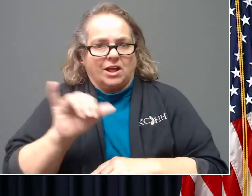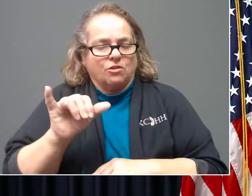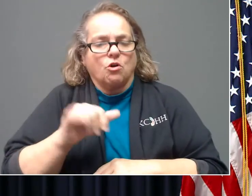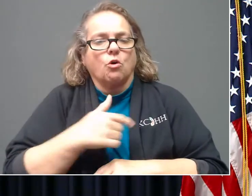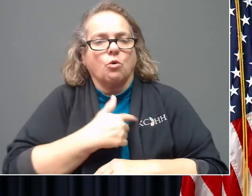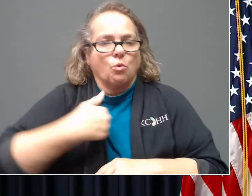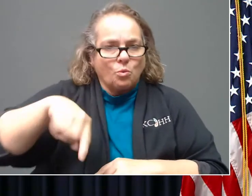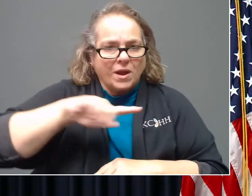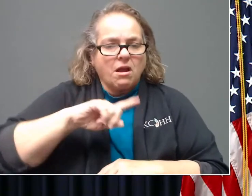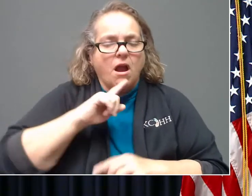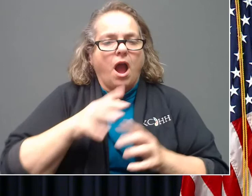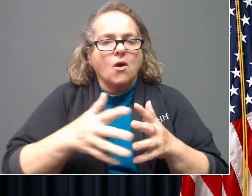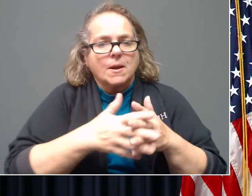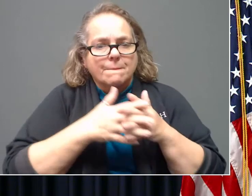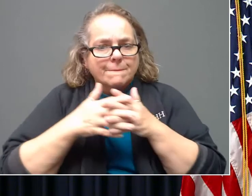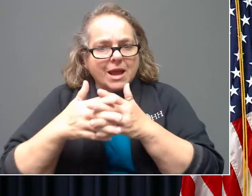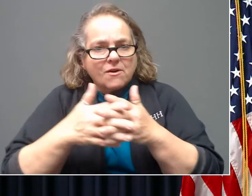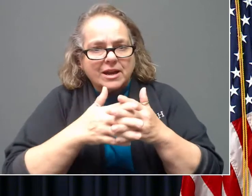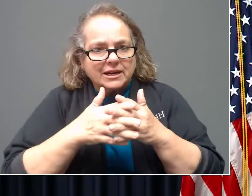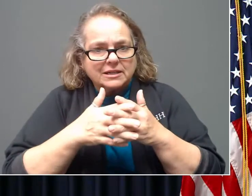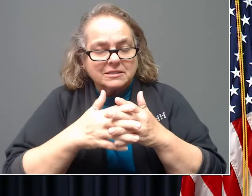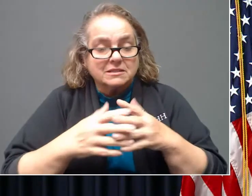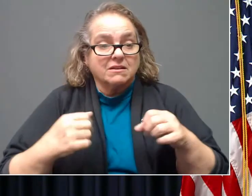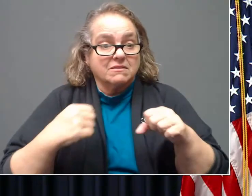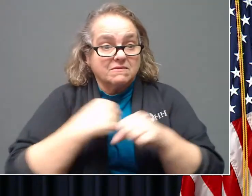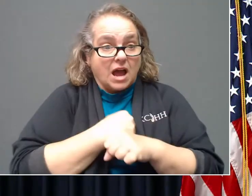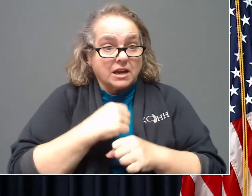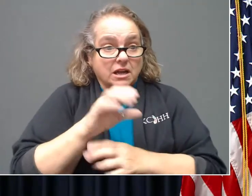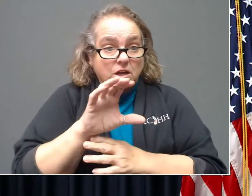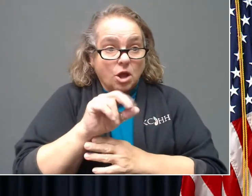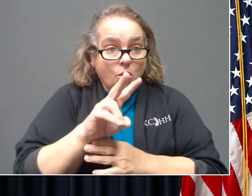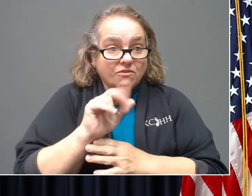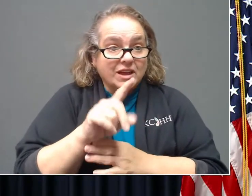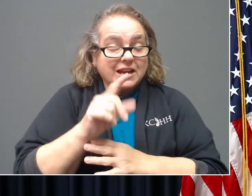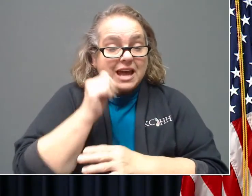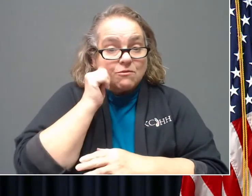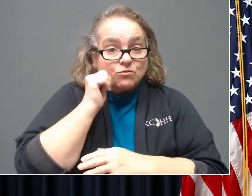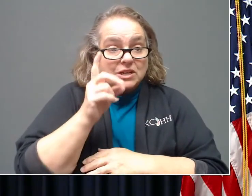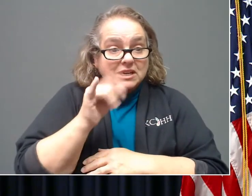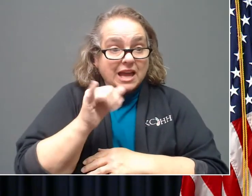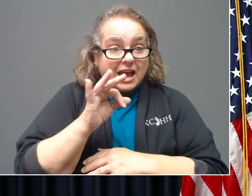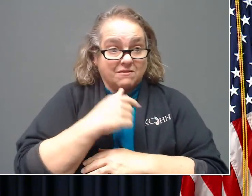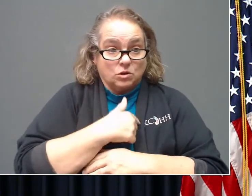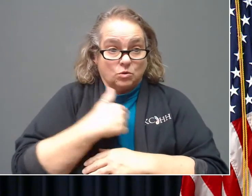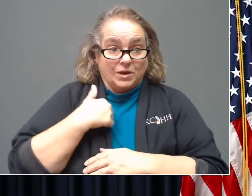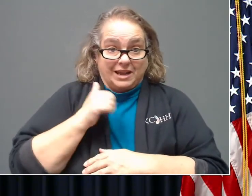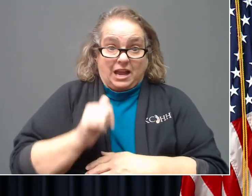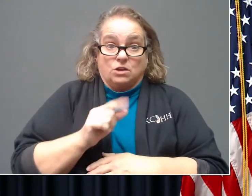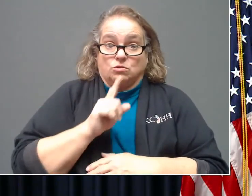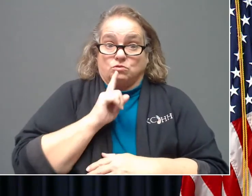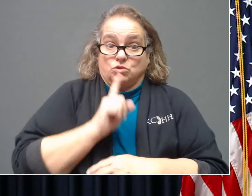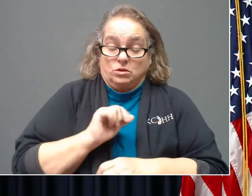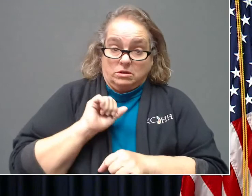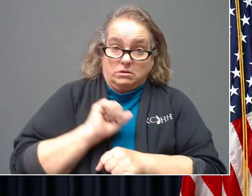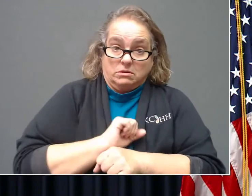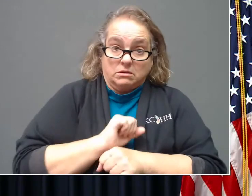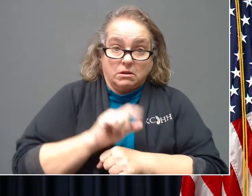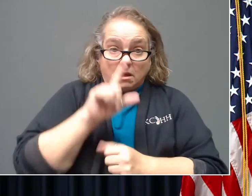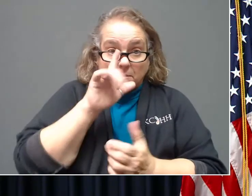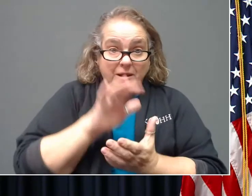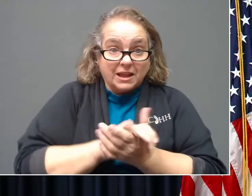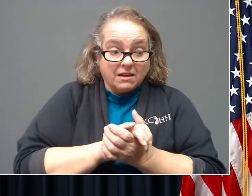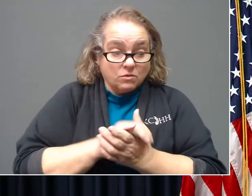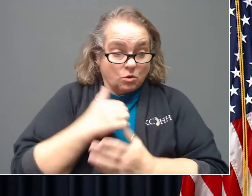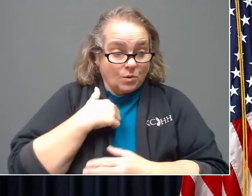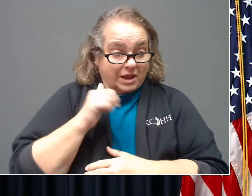and every day. And if we can truly believe, and all of us come together in that way, we can protect each